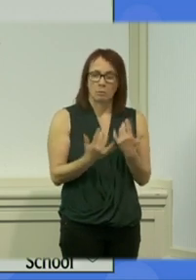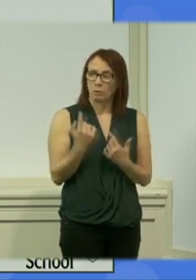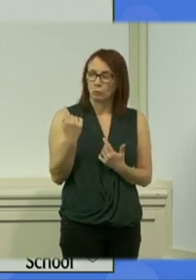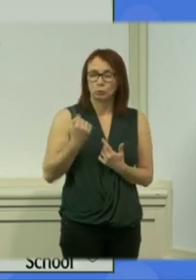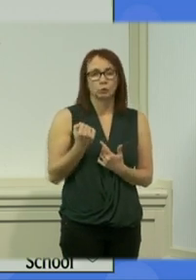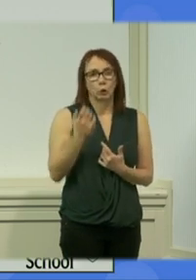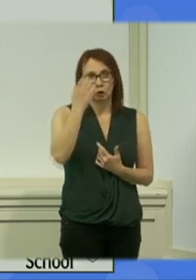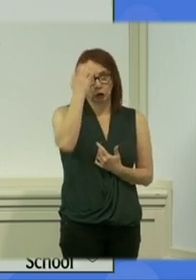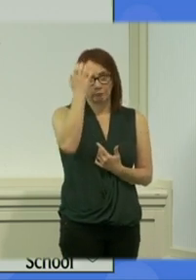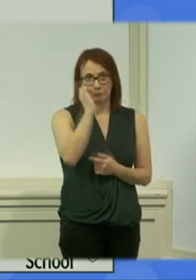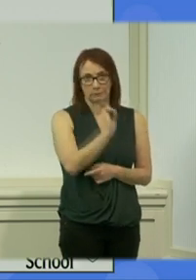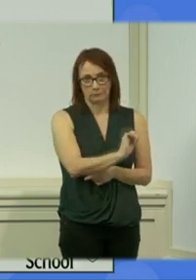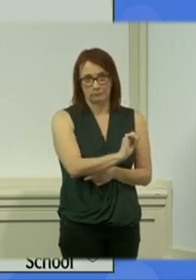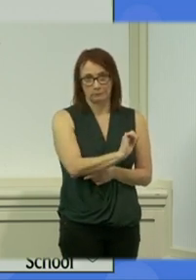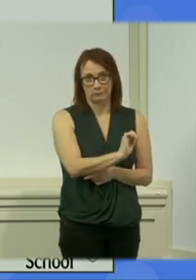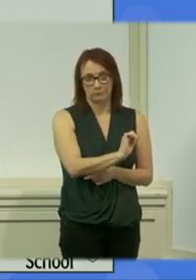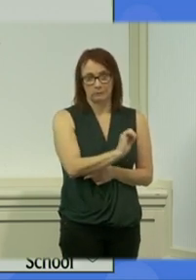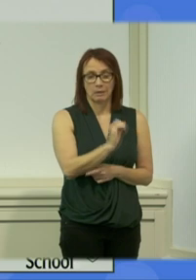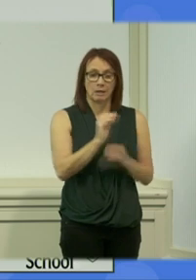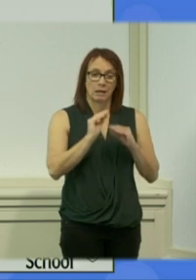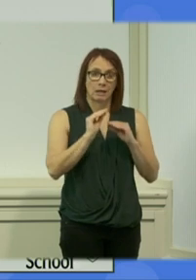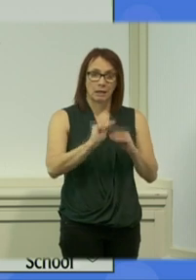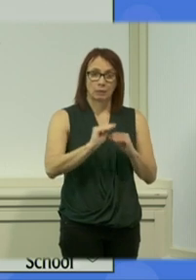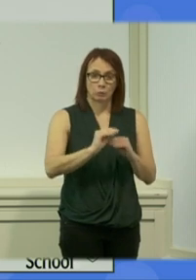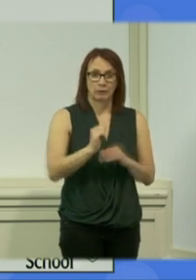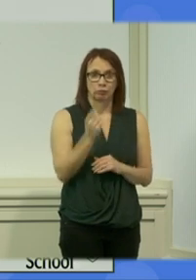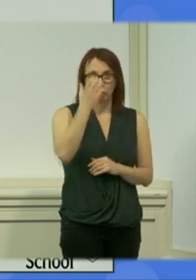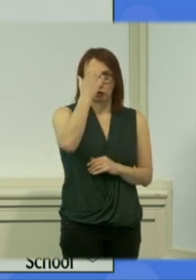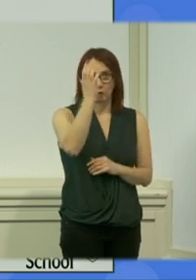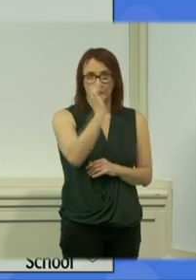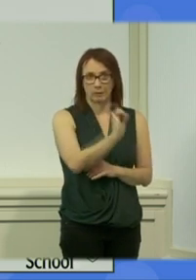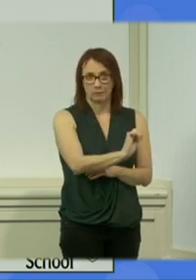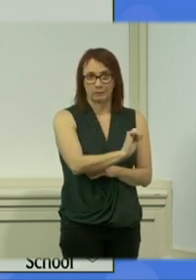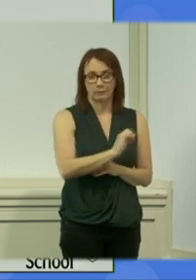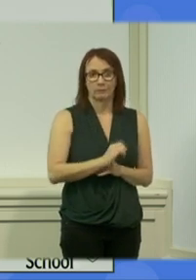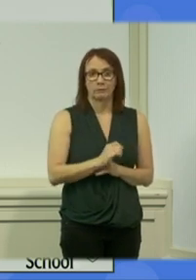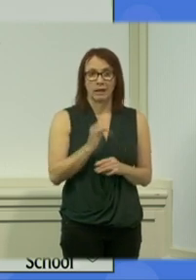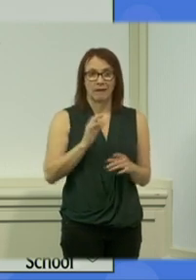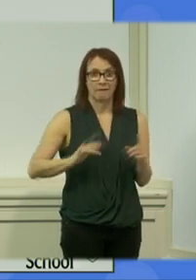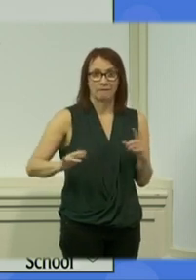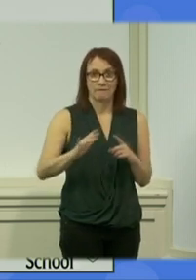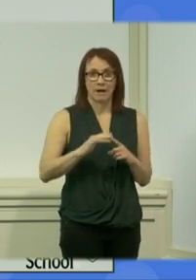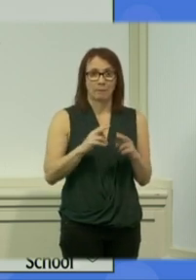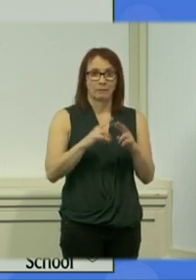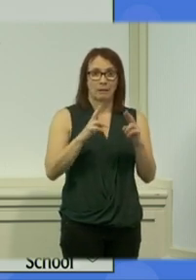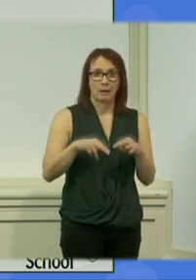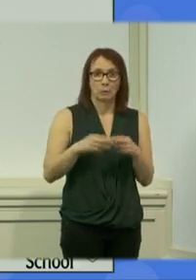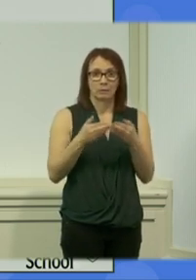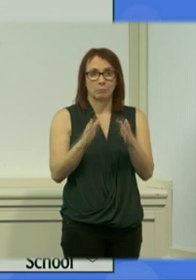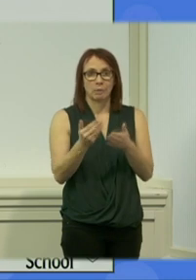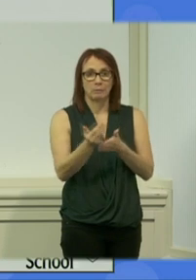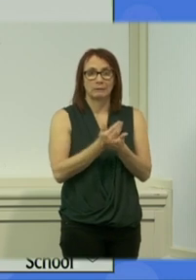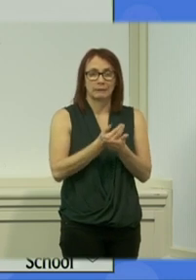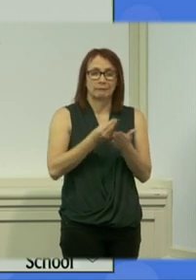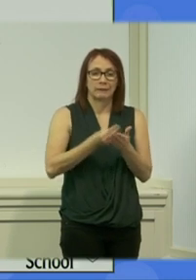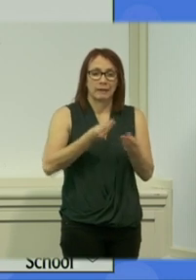government. The amount of spent on education, Scottish government. Environment, housing, public safety and economic